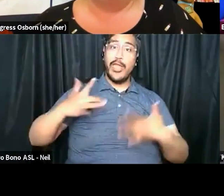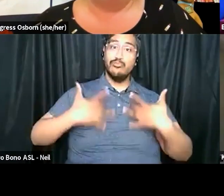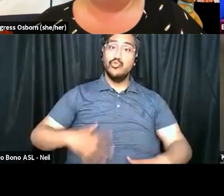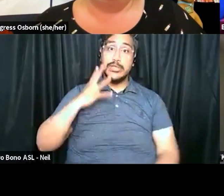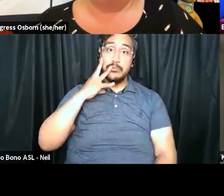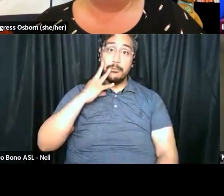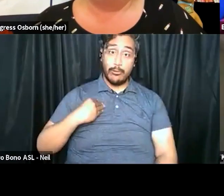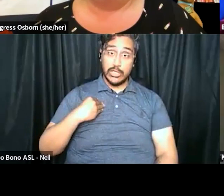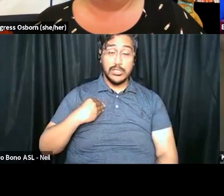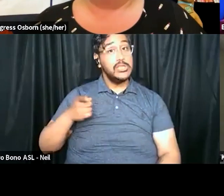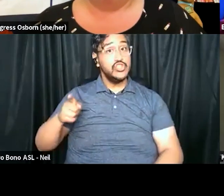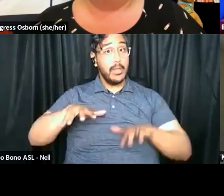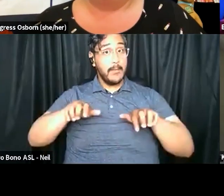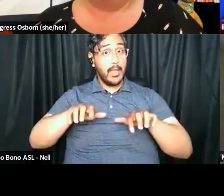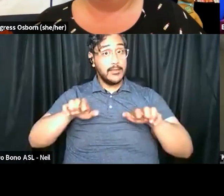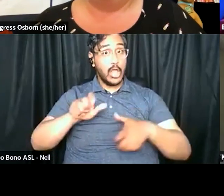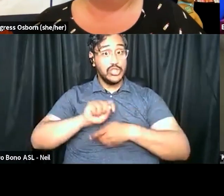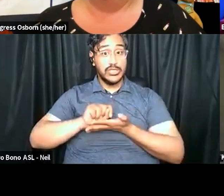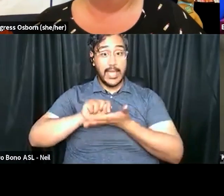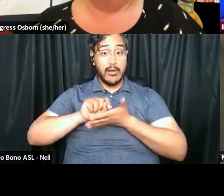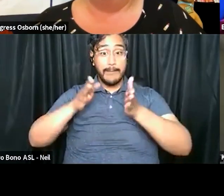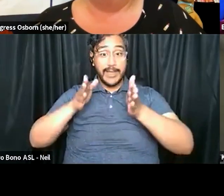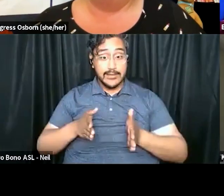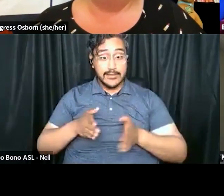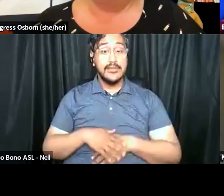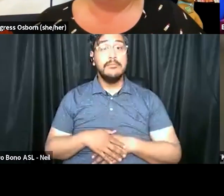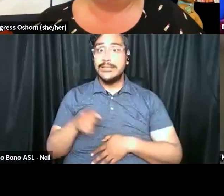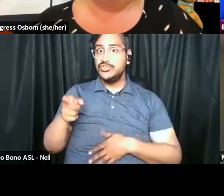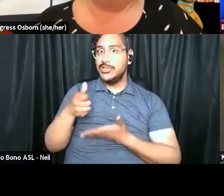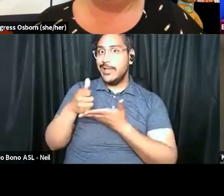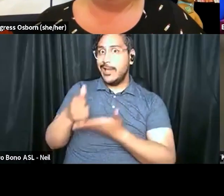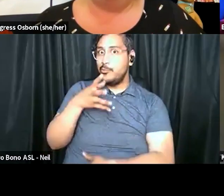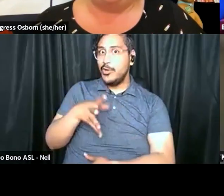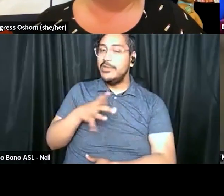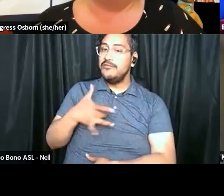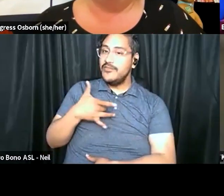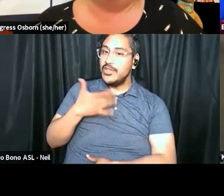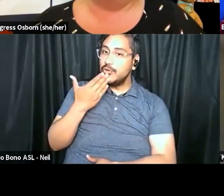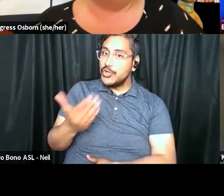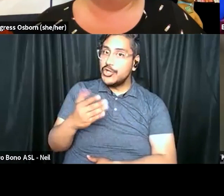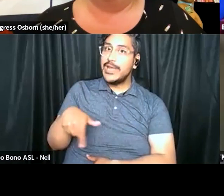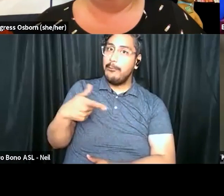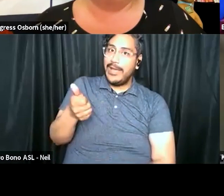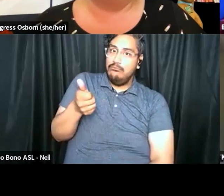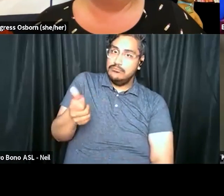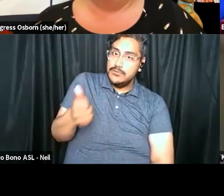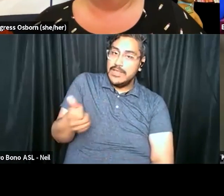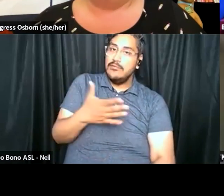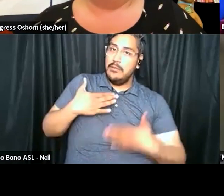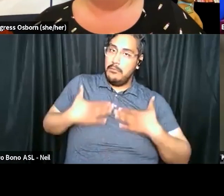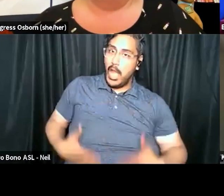for over 25 years, Kat's life has been dedicated to helping women feel good and in and about their bodies and